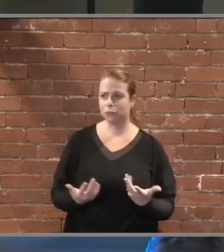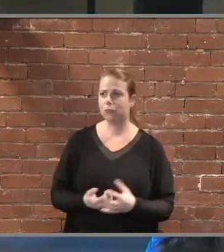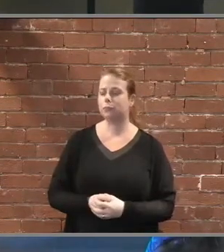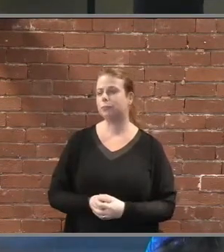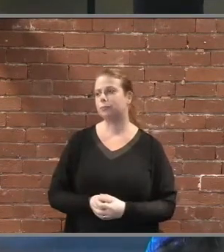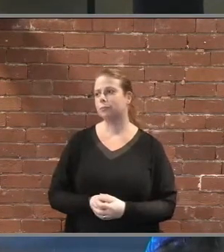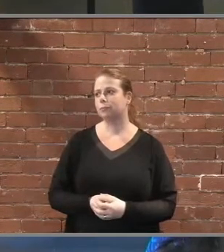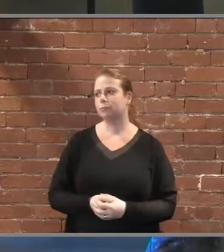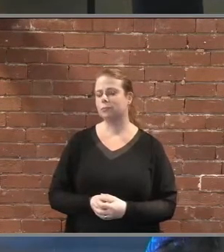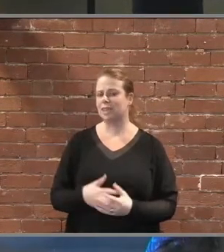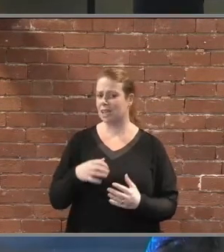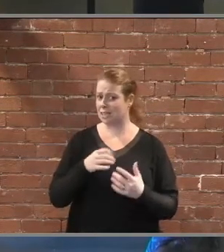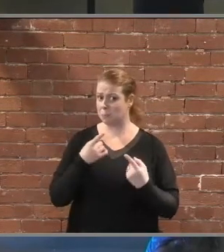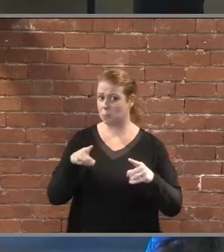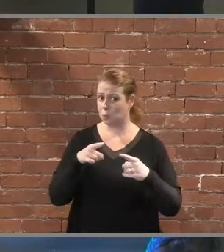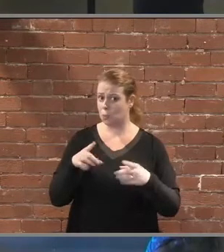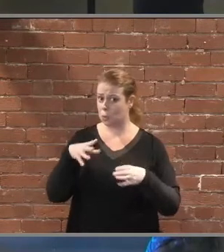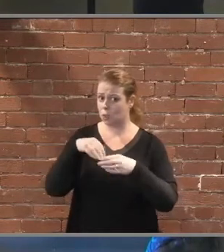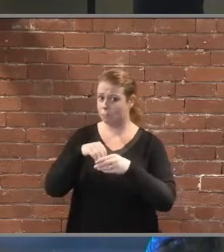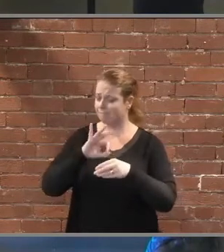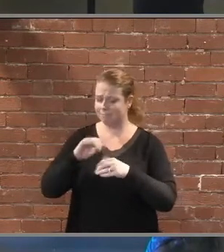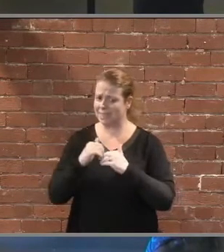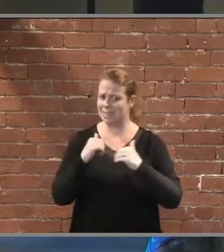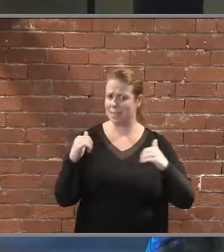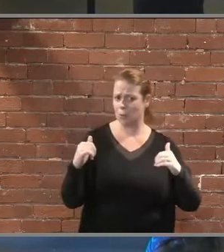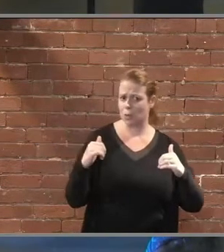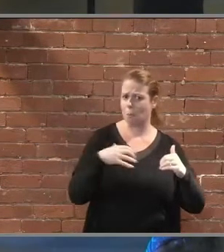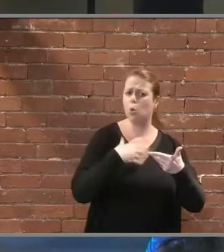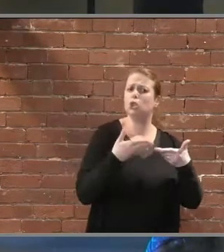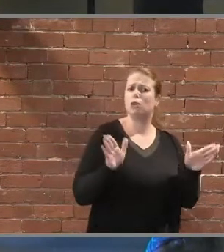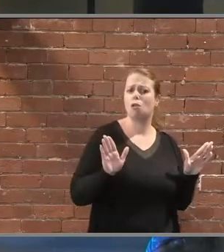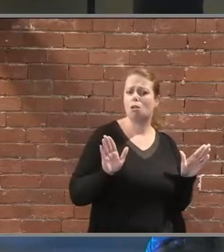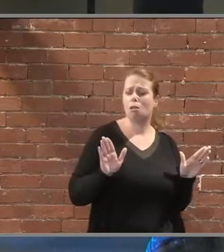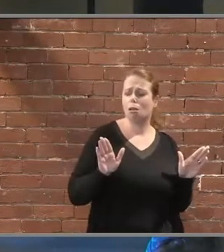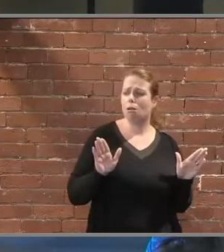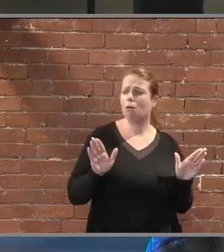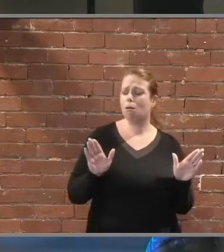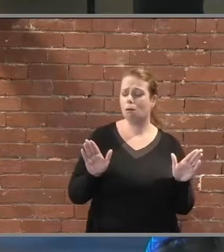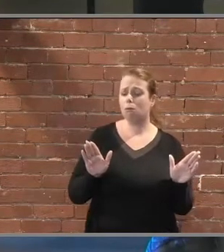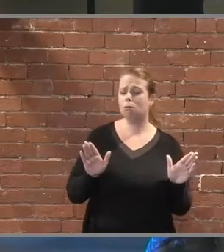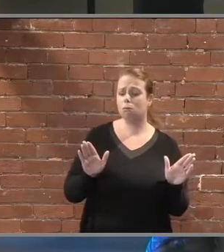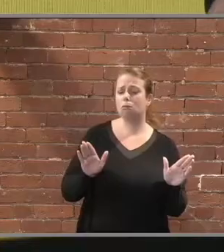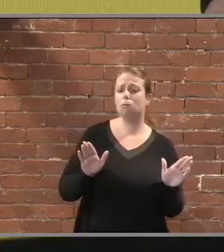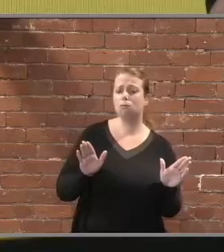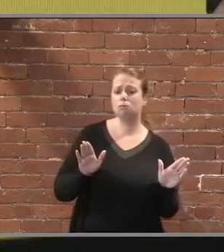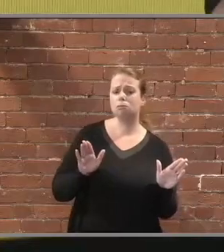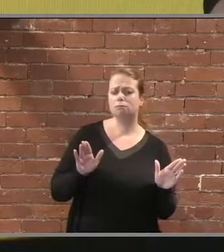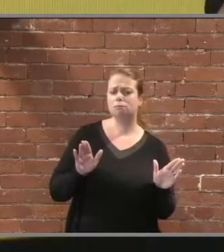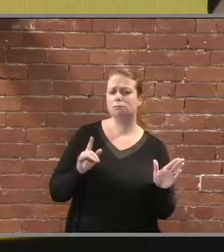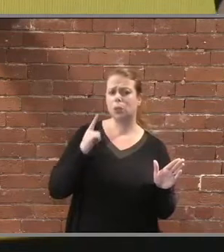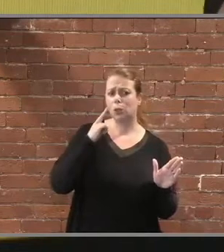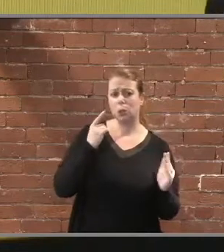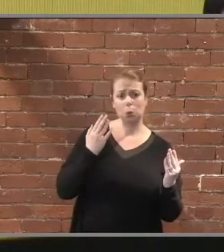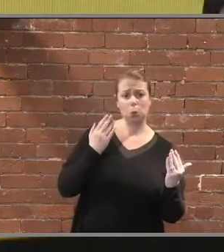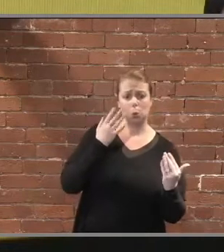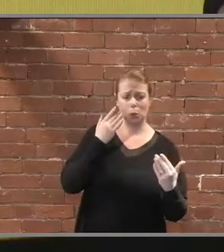this was separate to the music thing, this was more in general, was that I think it would be really cool when you're